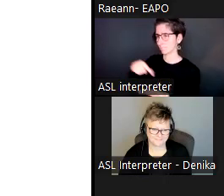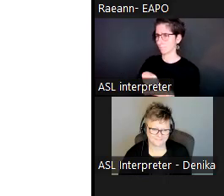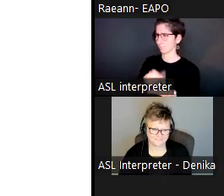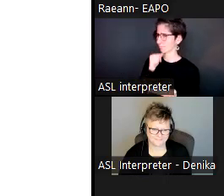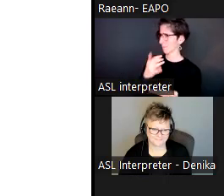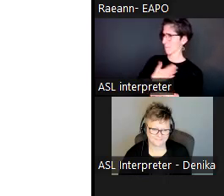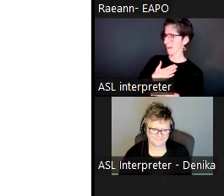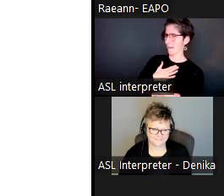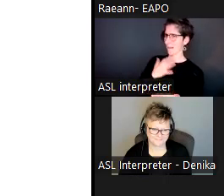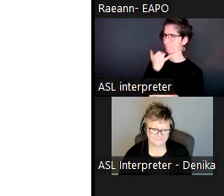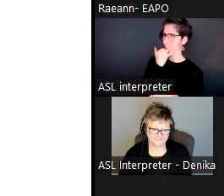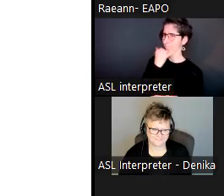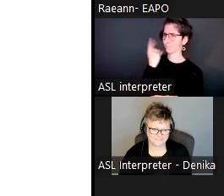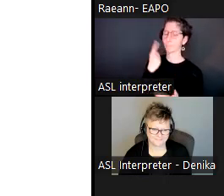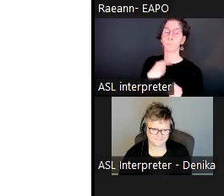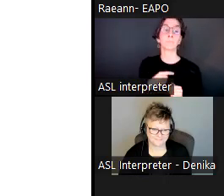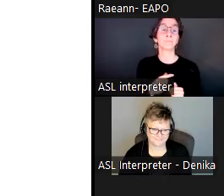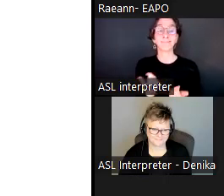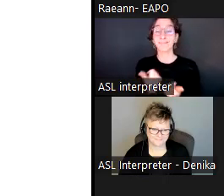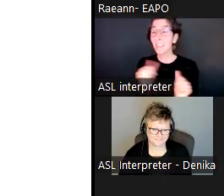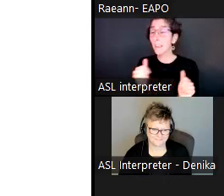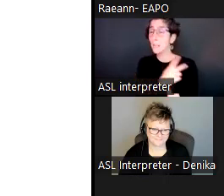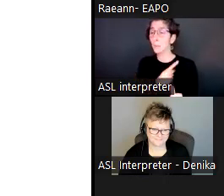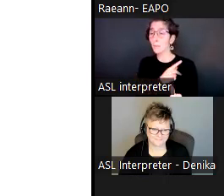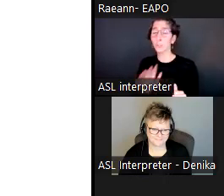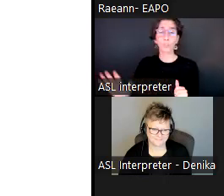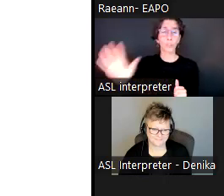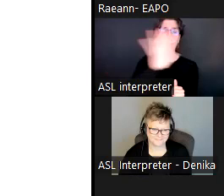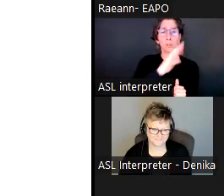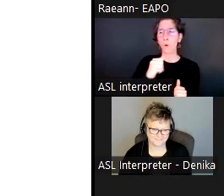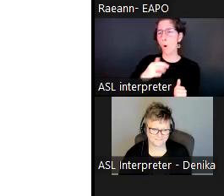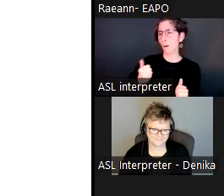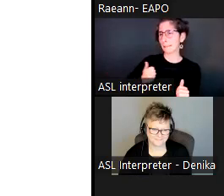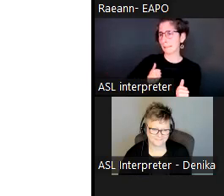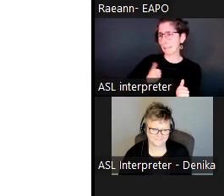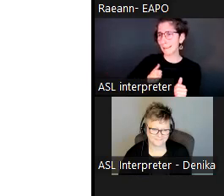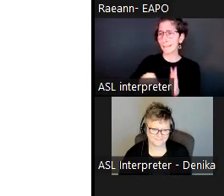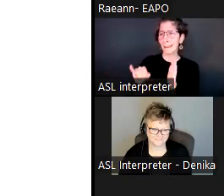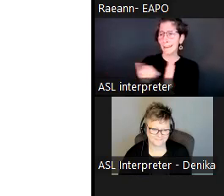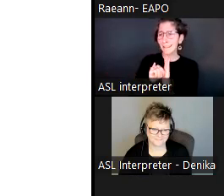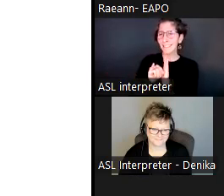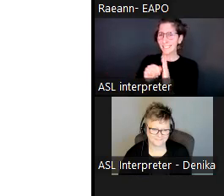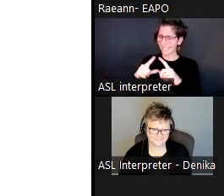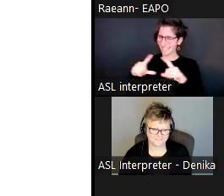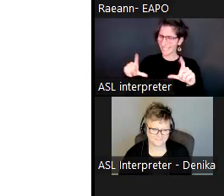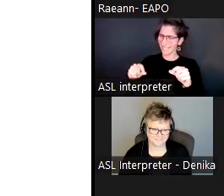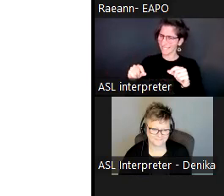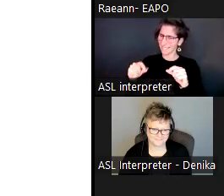And notify any provincial or federal identity document issuing agency.